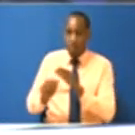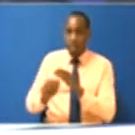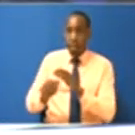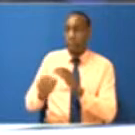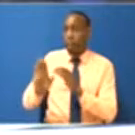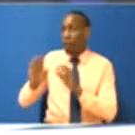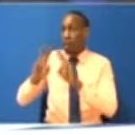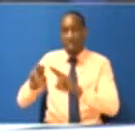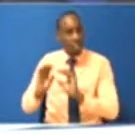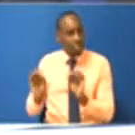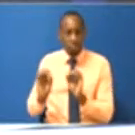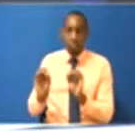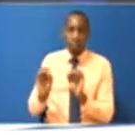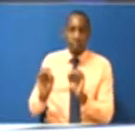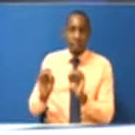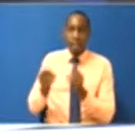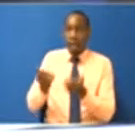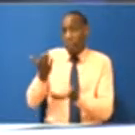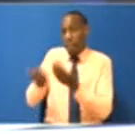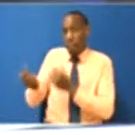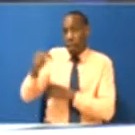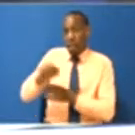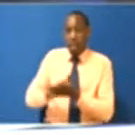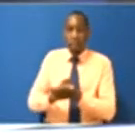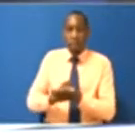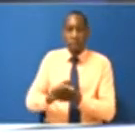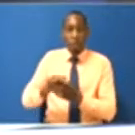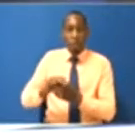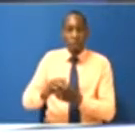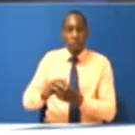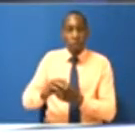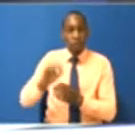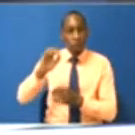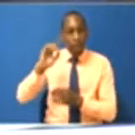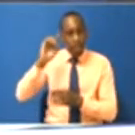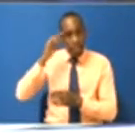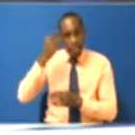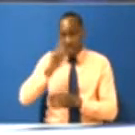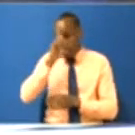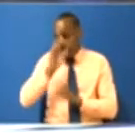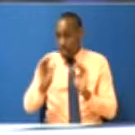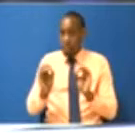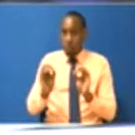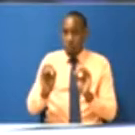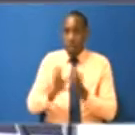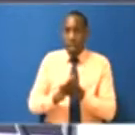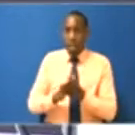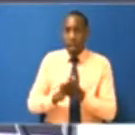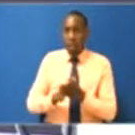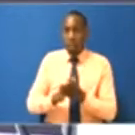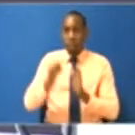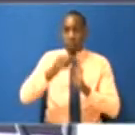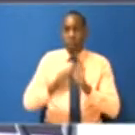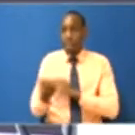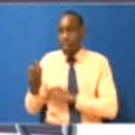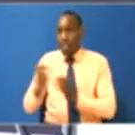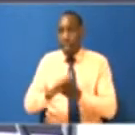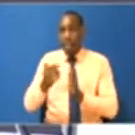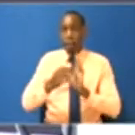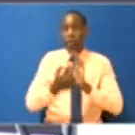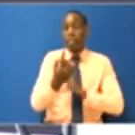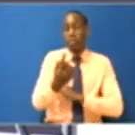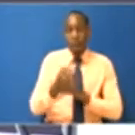homework that was done they probably just thought they would come here for a child's play i'm sorry so they get three some get some of them get